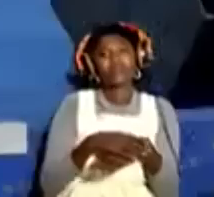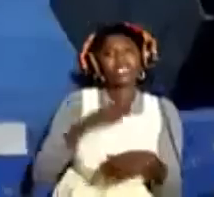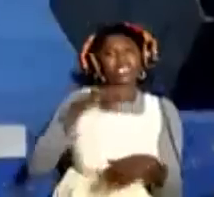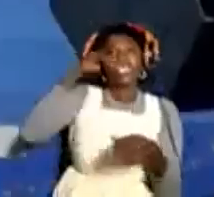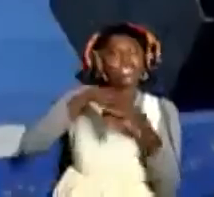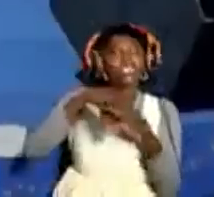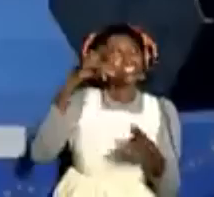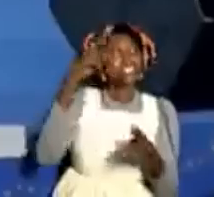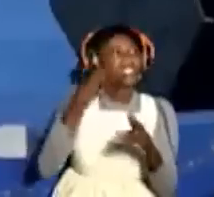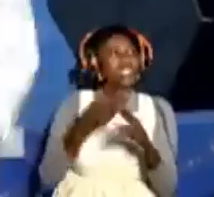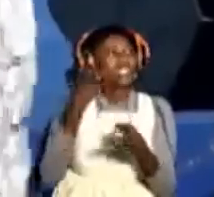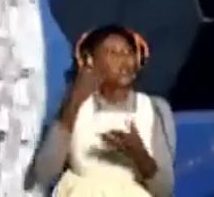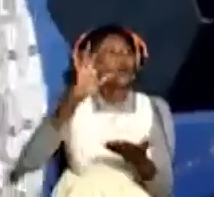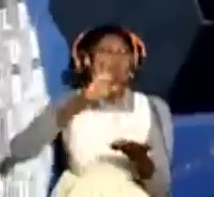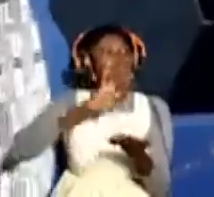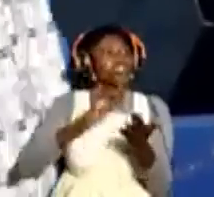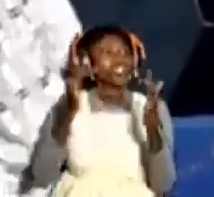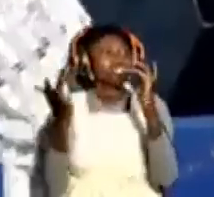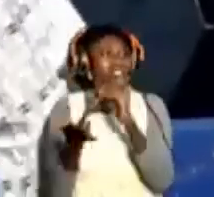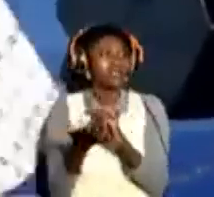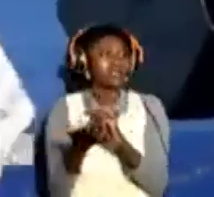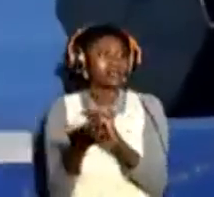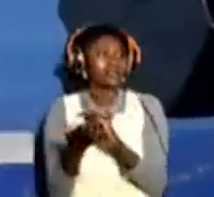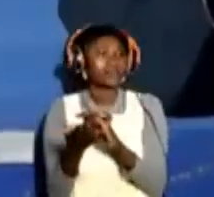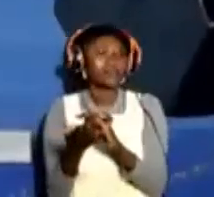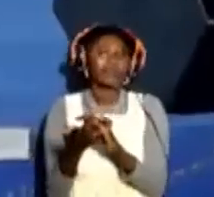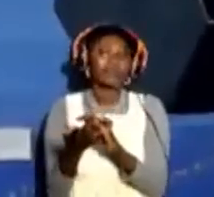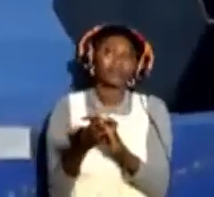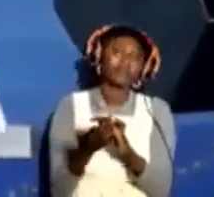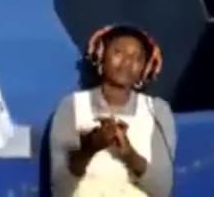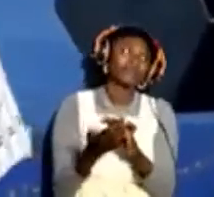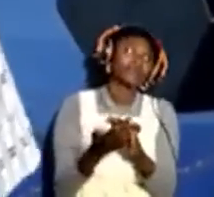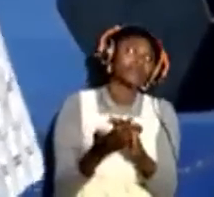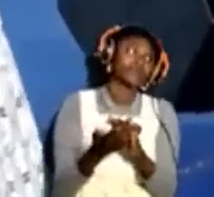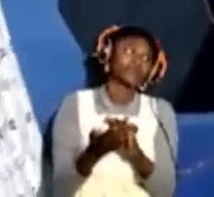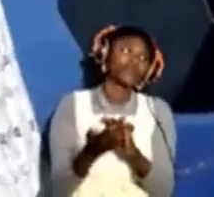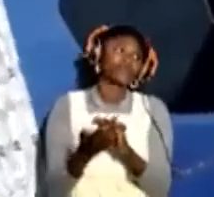In the name of Jesus.